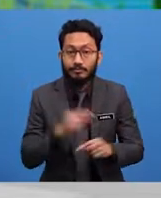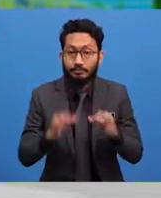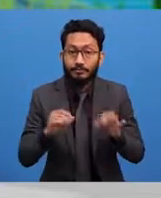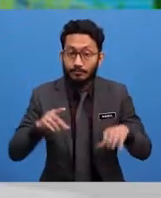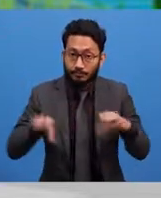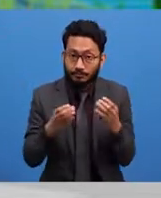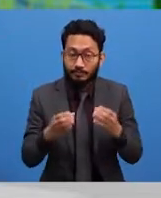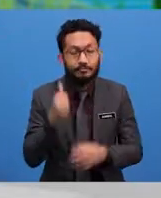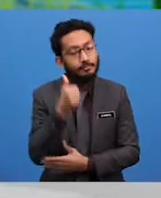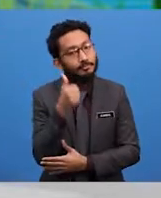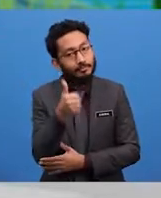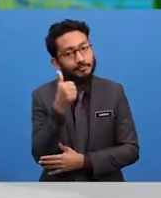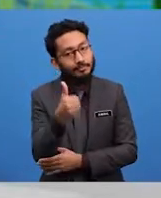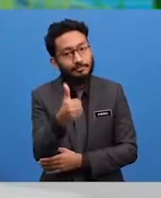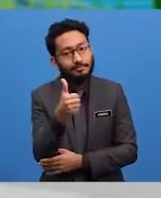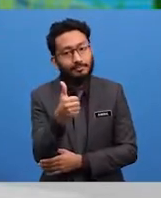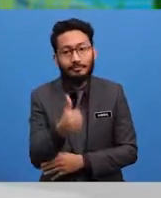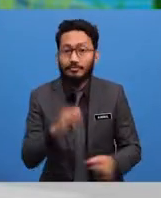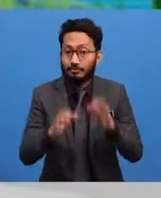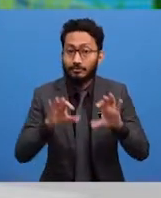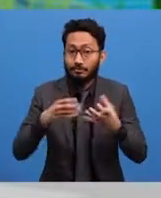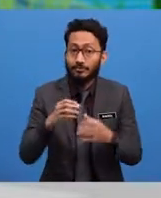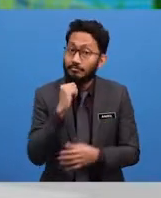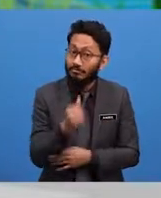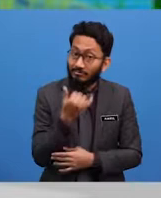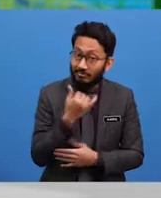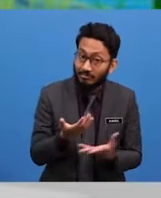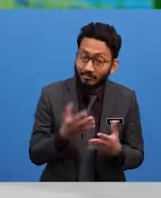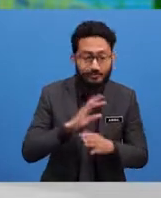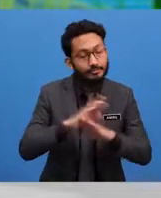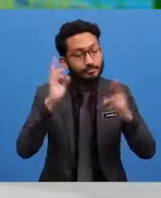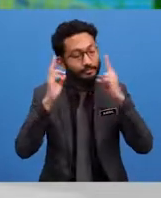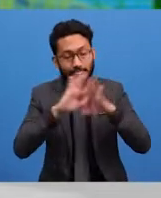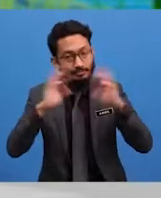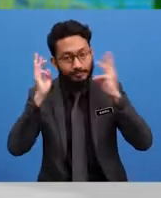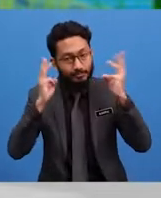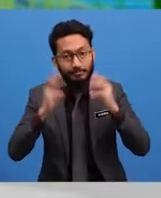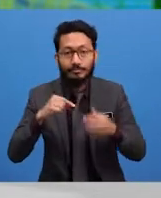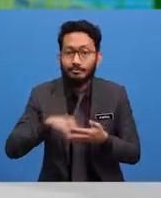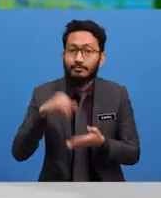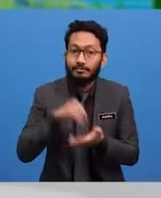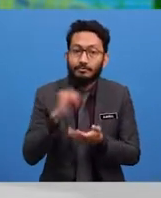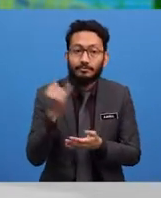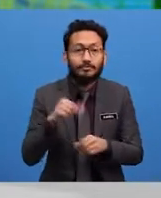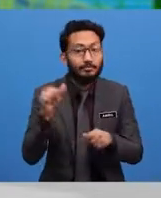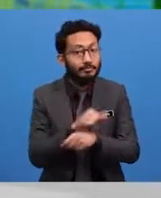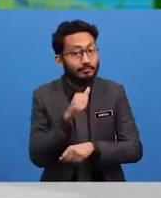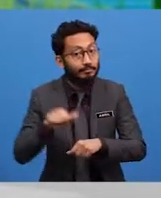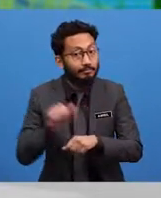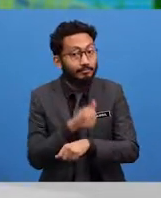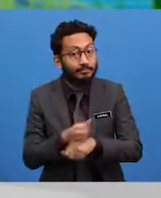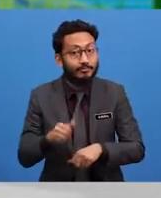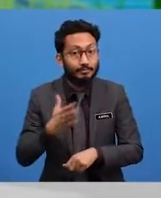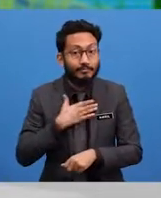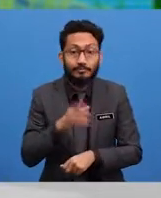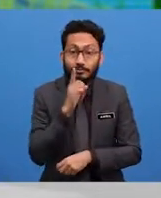do, well done. If you're not, don't worry. This is just a practice round. I'm